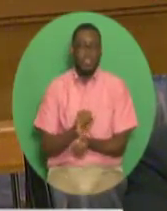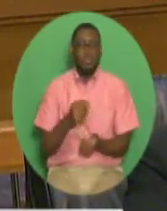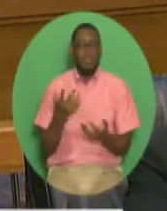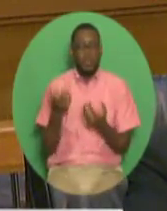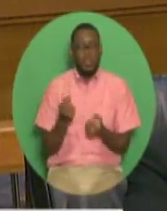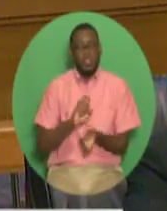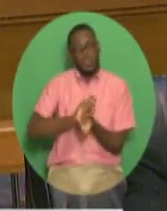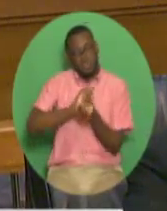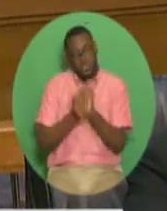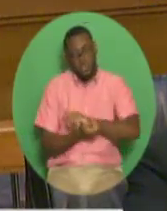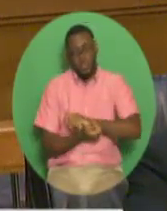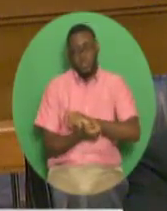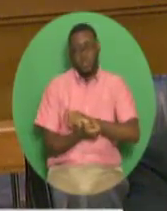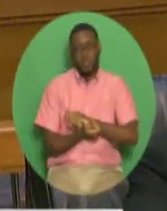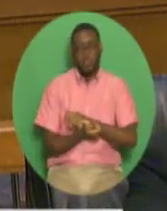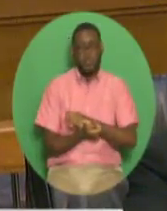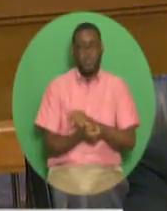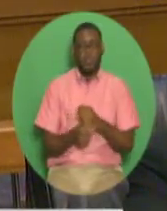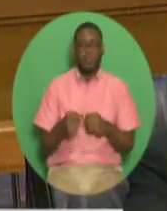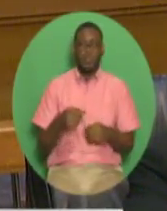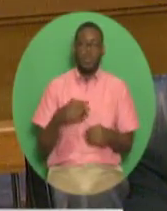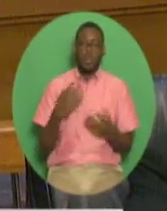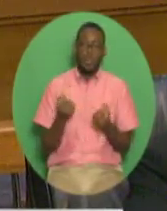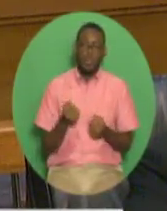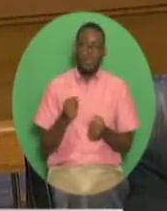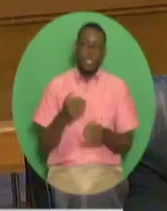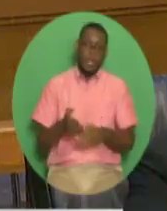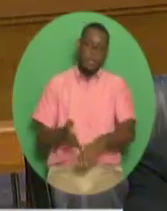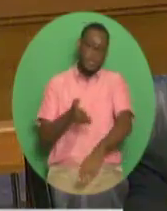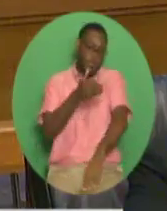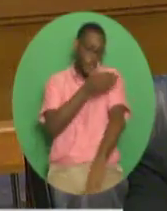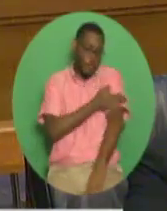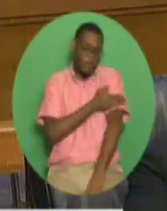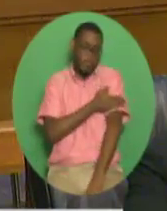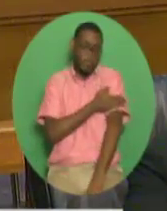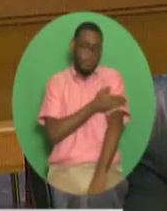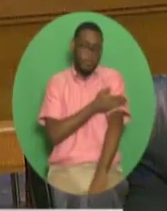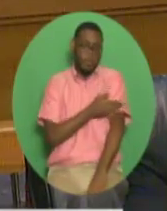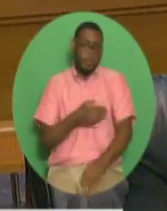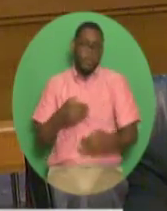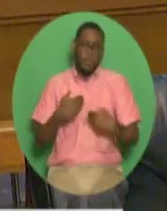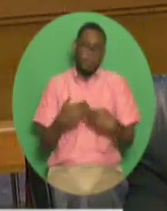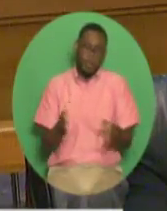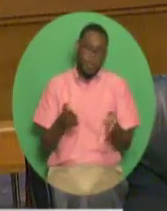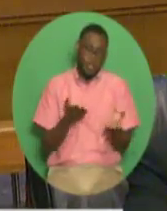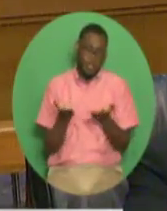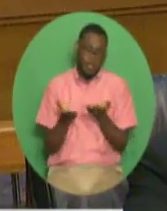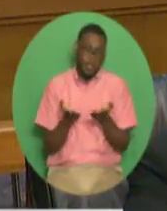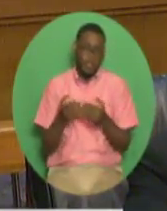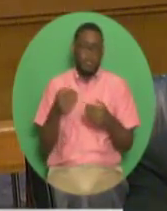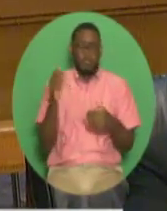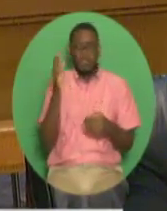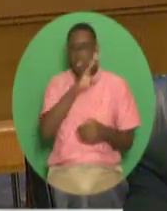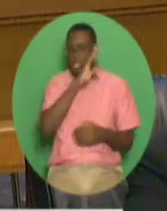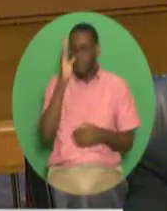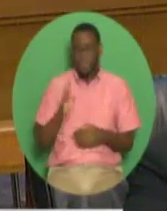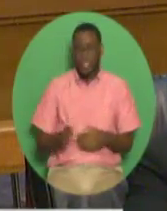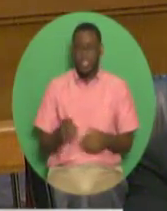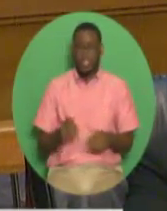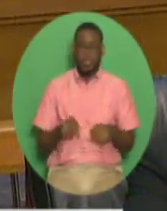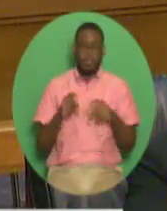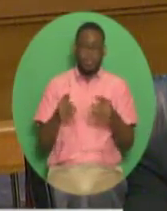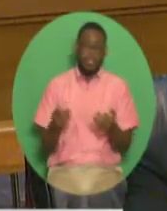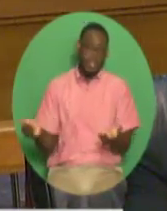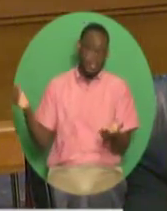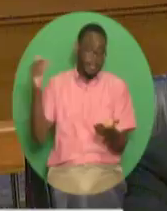this opportunity to improve this service, it will not happen. We'll never get that chance again. So with those few